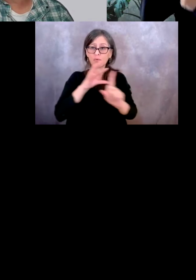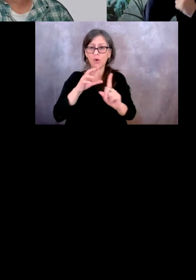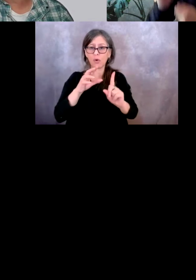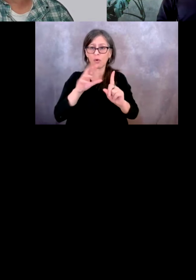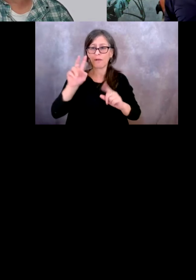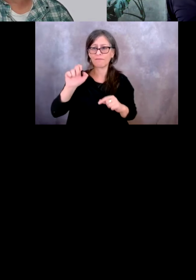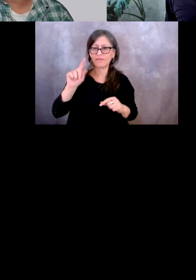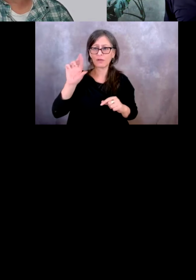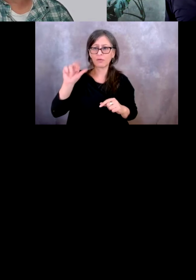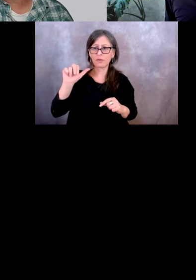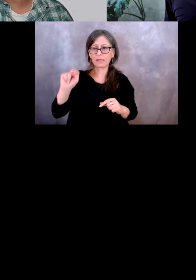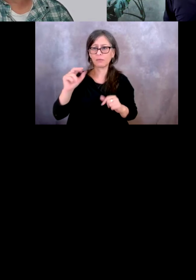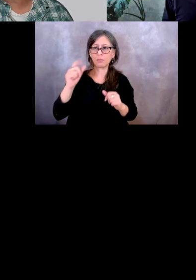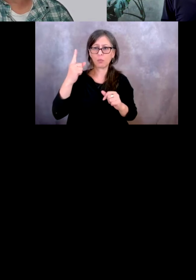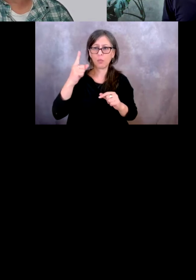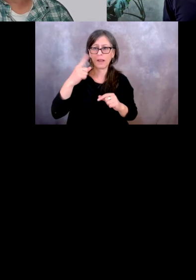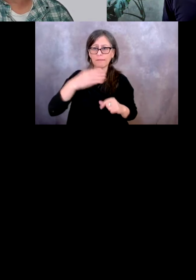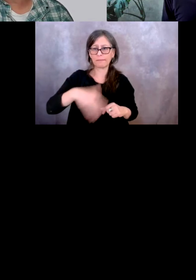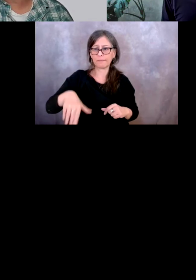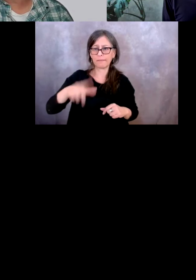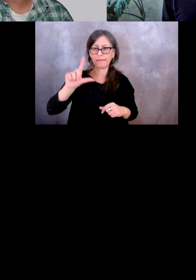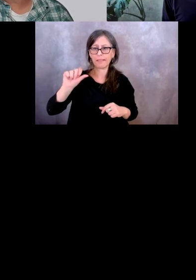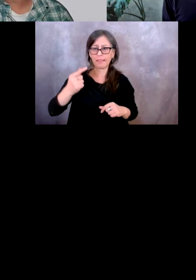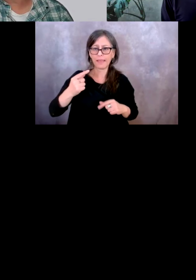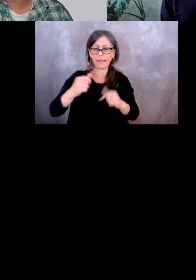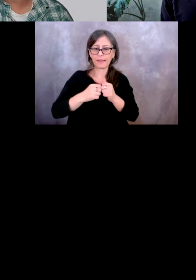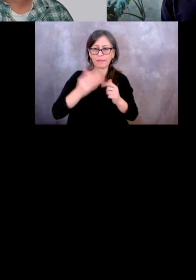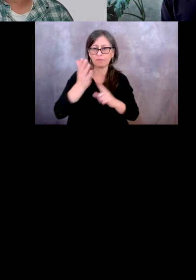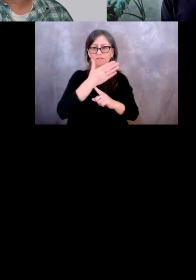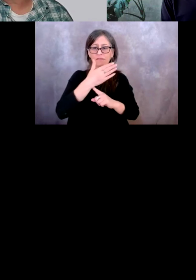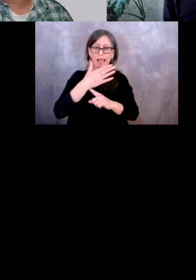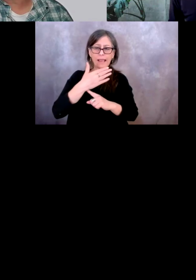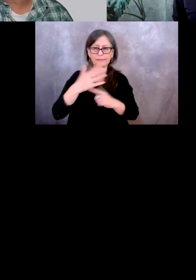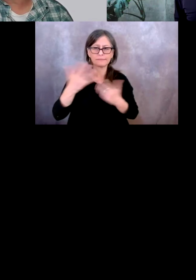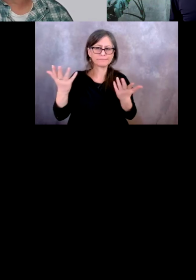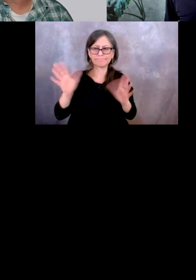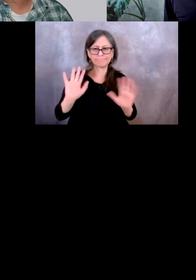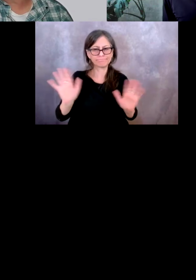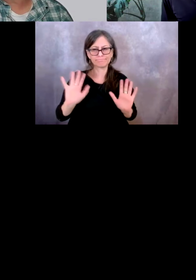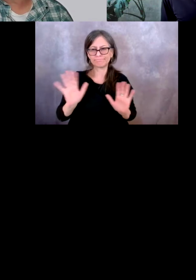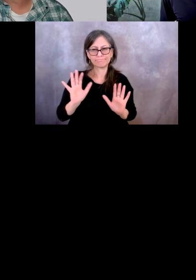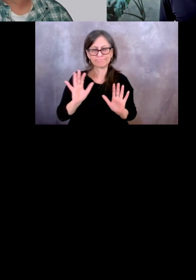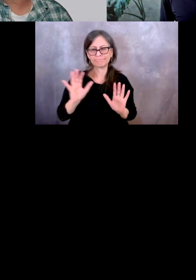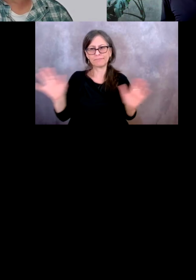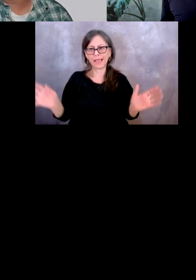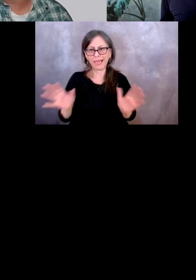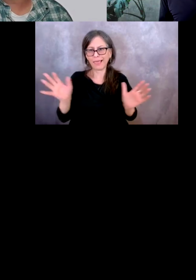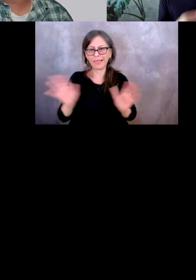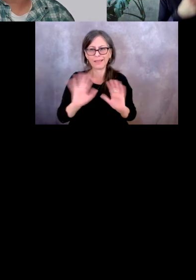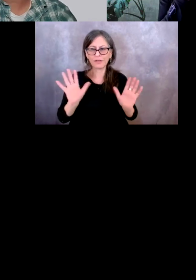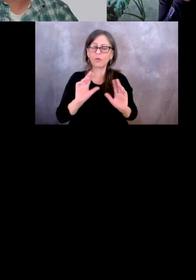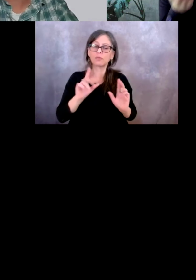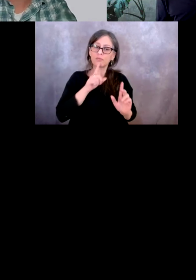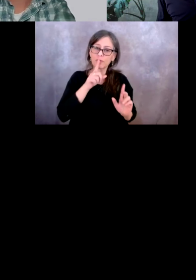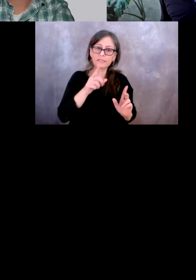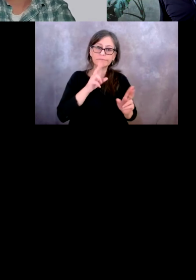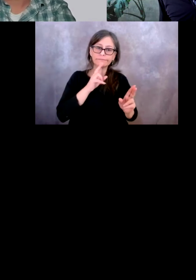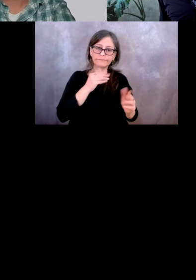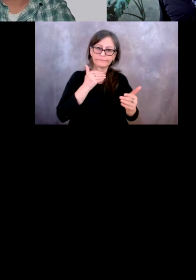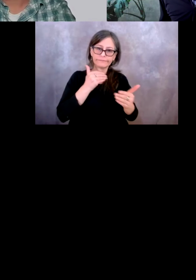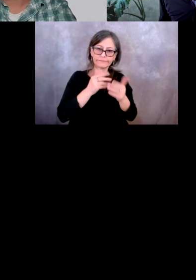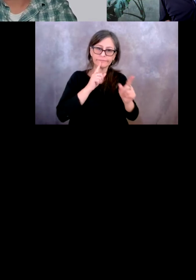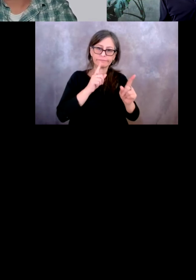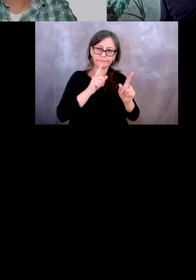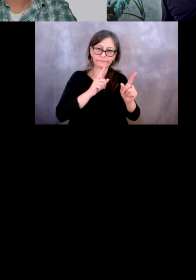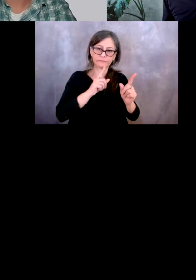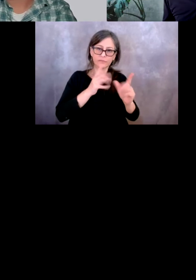leg with a flag draped over their shoulder. There was none of that fluff and flag waving crap. What we did is we got into real intimate stories with